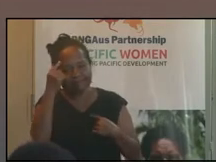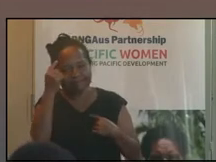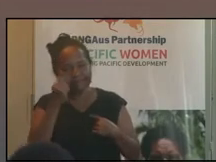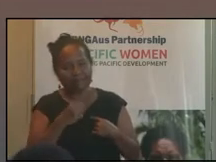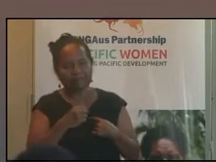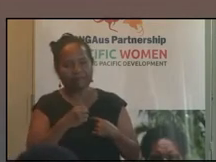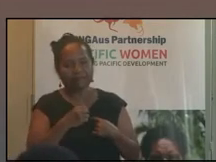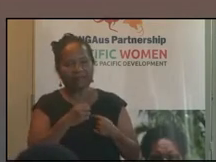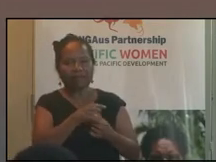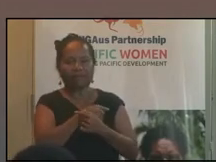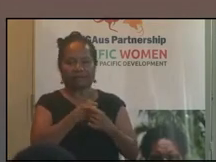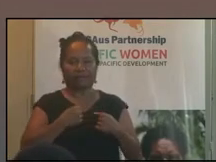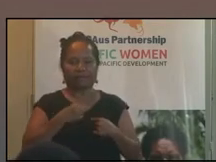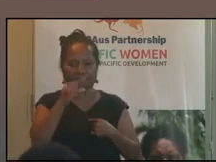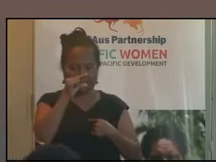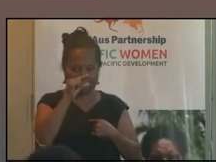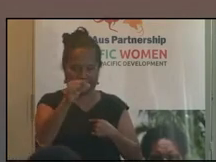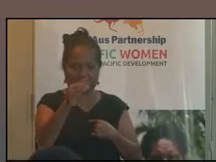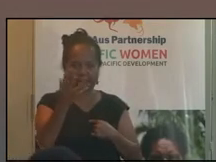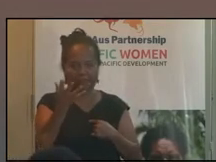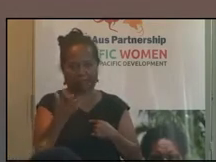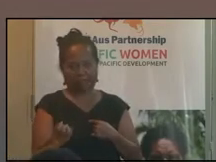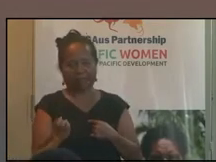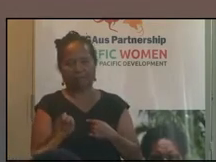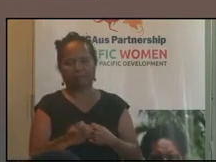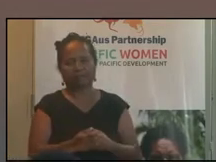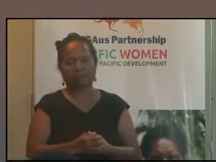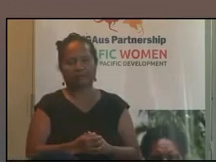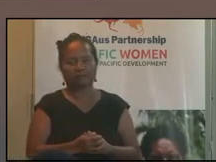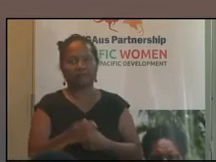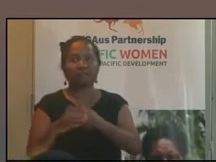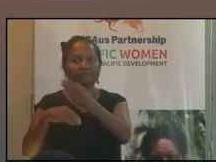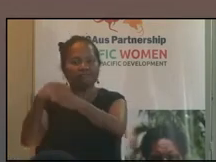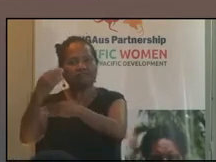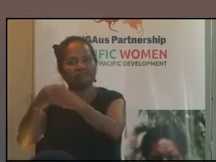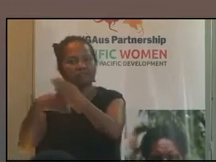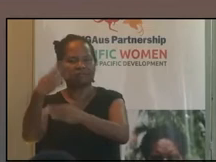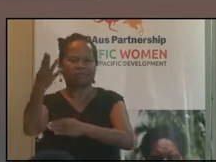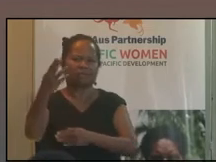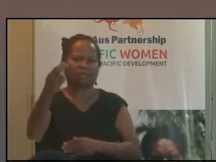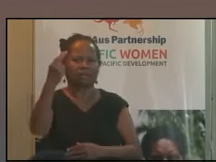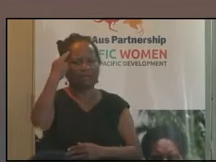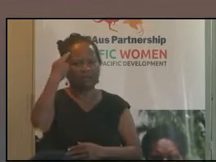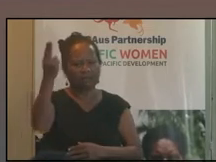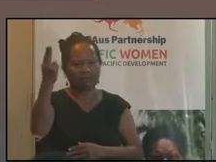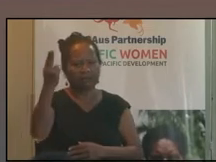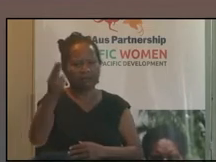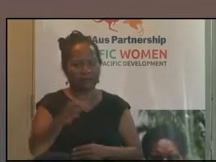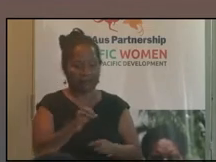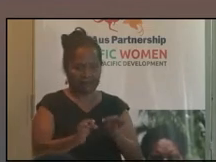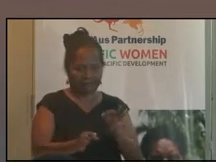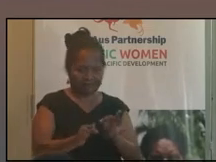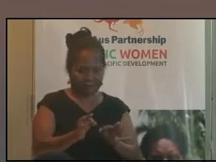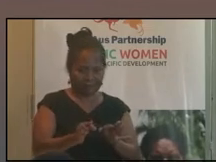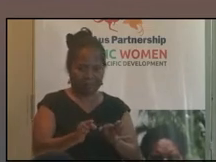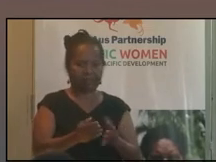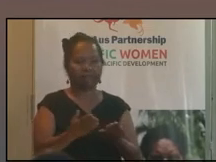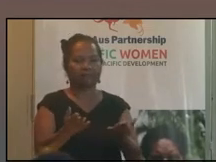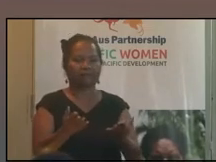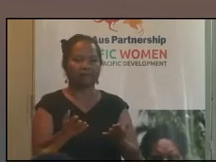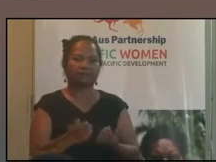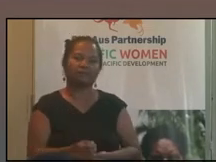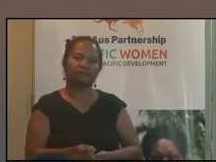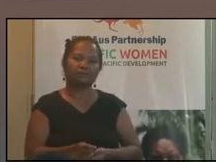we allow the events of the future to take its course, and then the country can decide at a given point whether they would want to keep